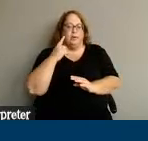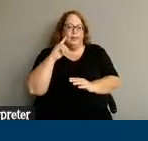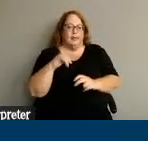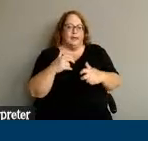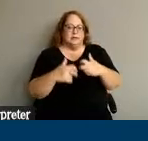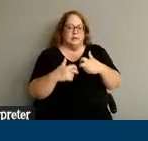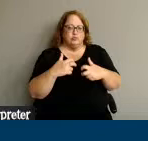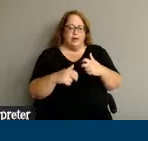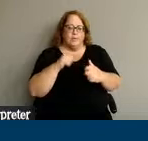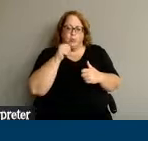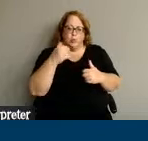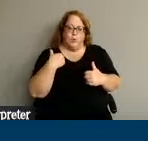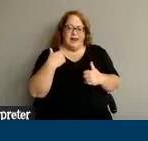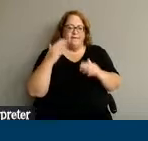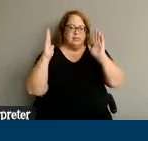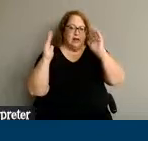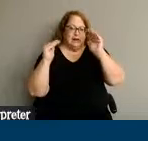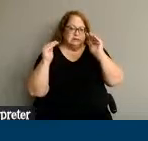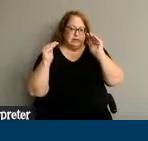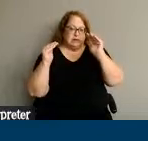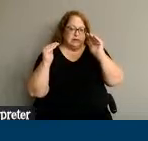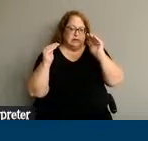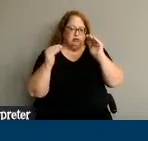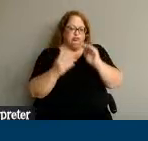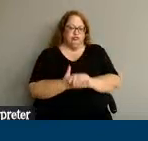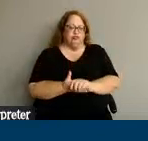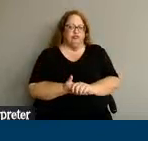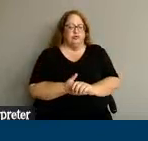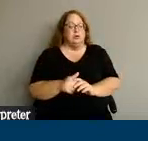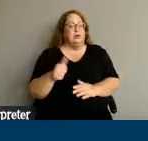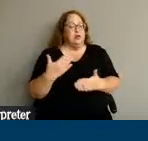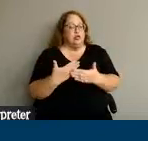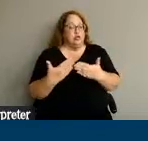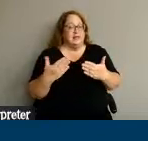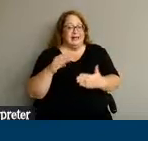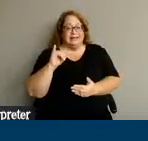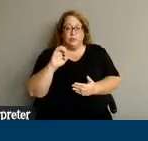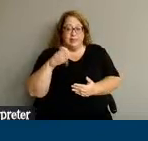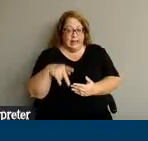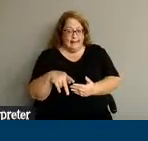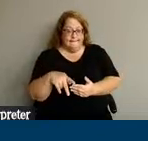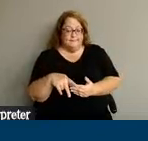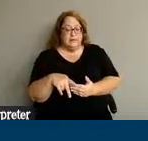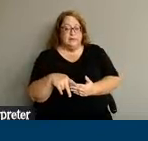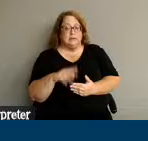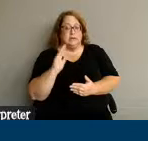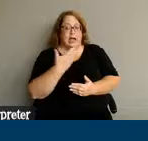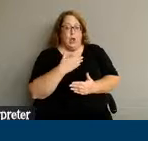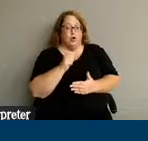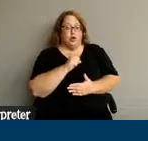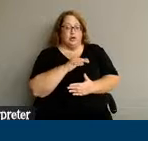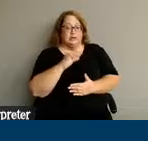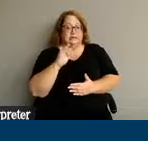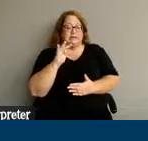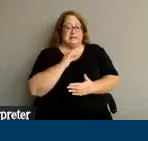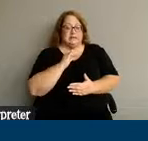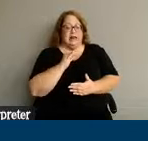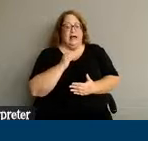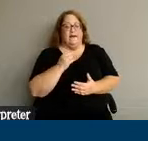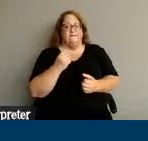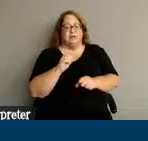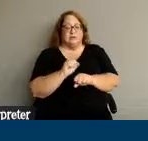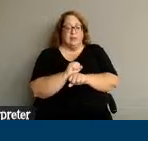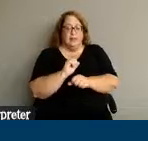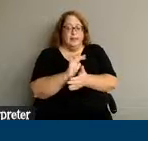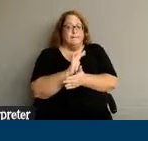is we don't have that expectation. The other thing I look at is IEPs. Our staff is inundated with